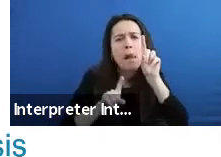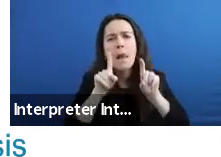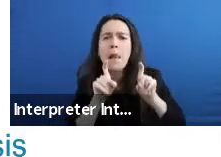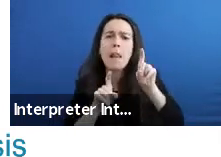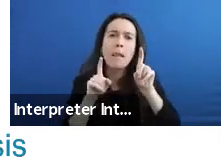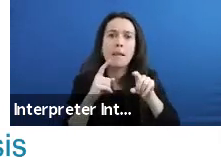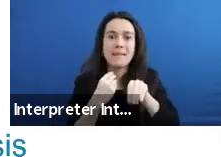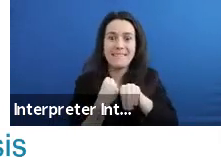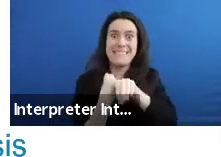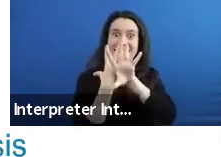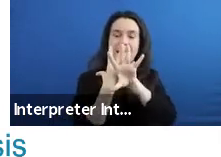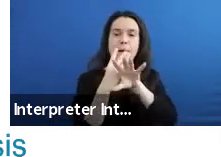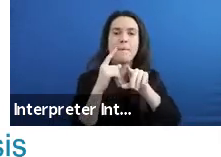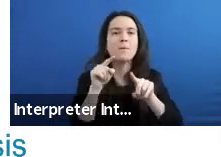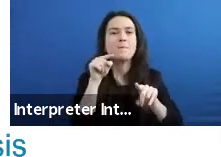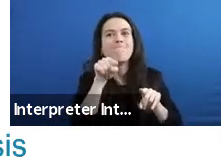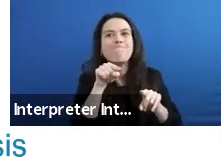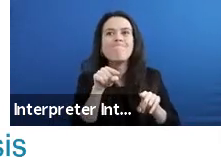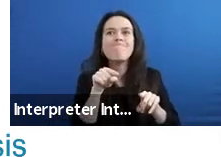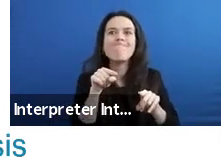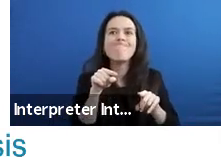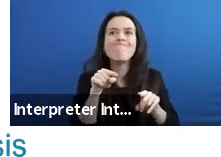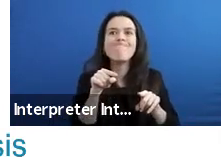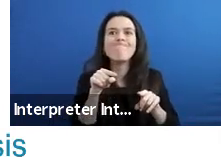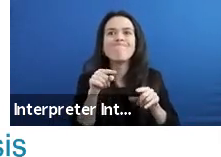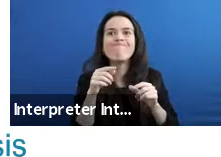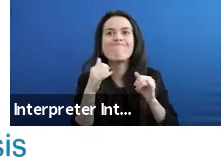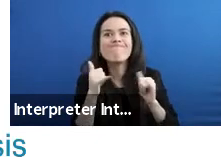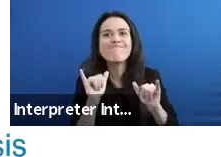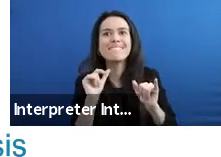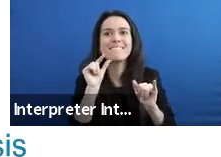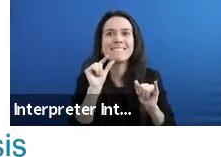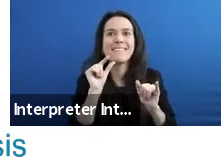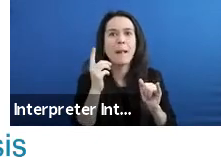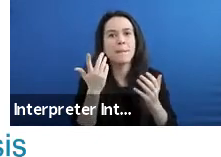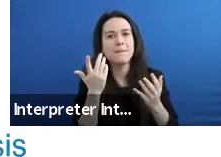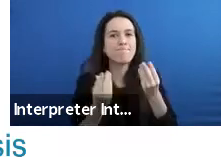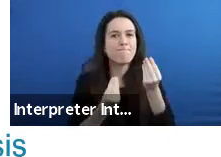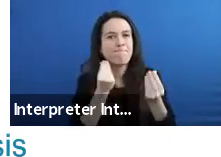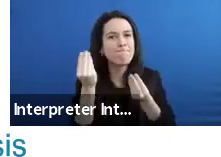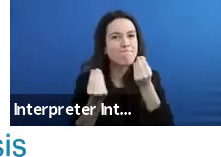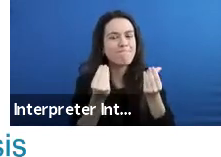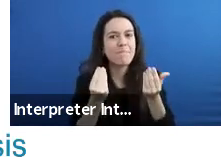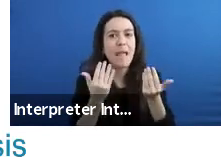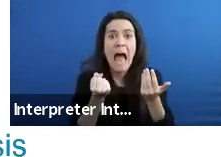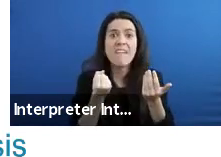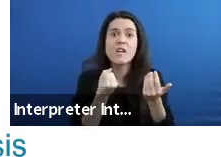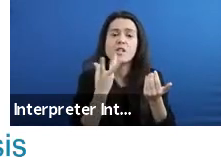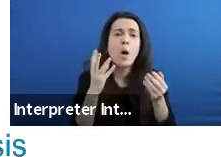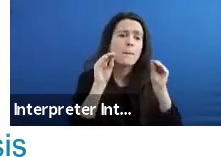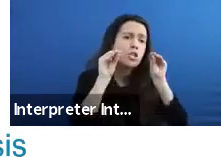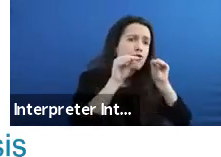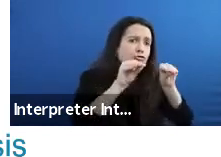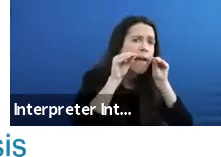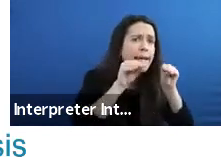cross-sector experimentation remain quite still a niche because there are some training and some skills to